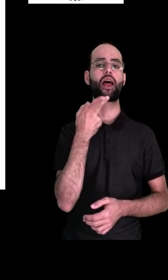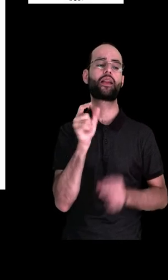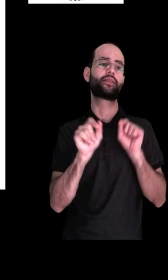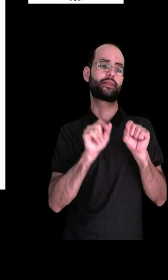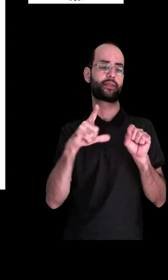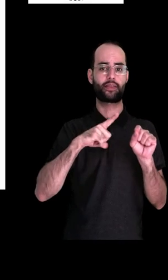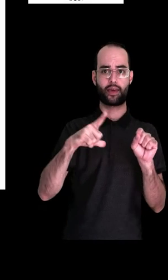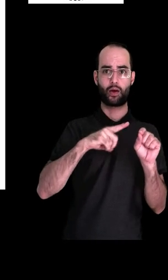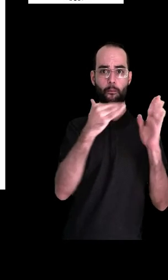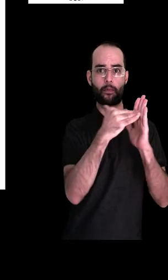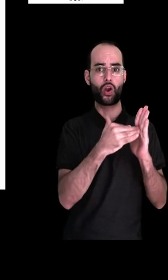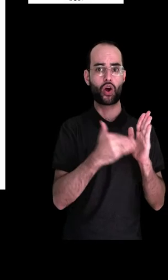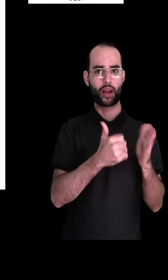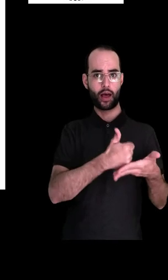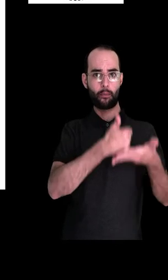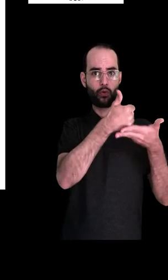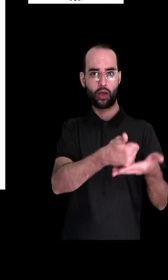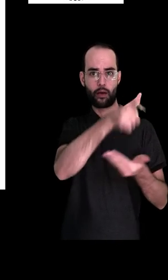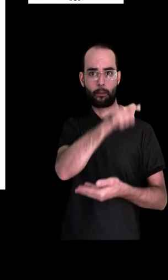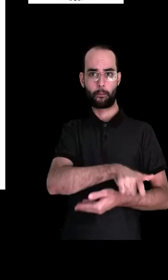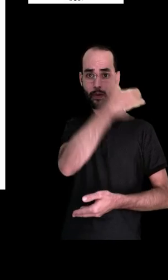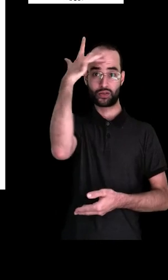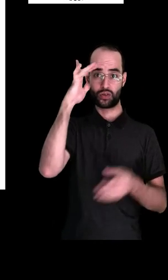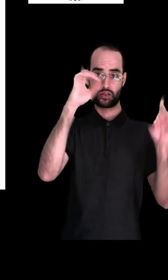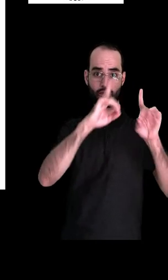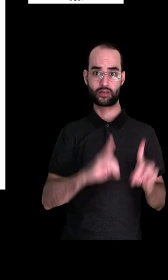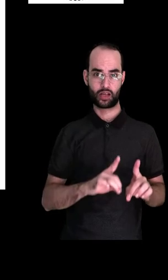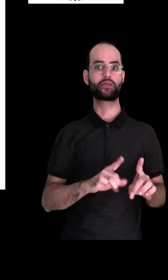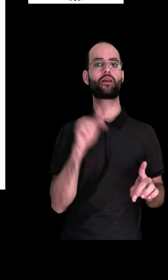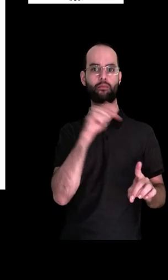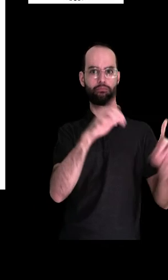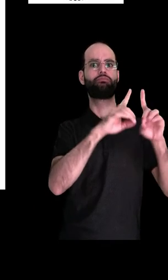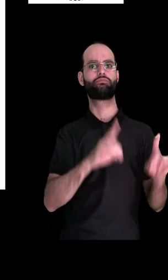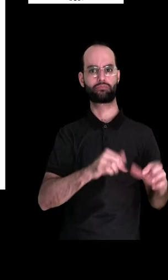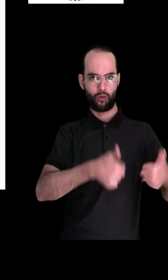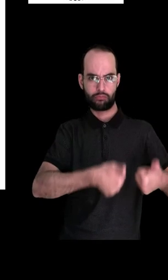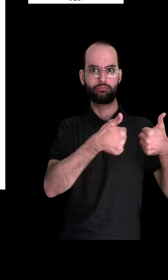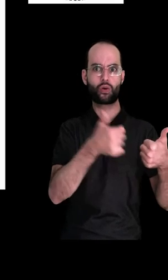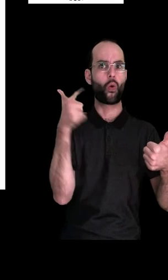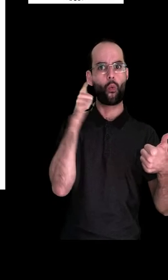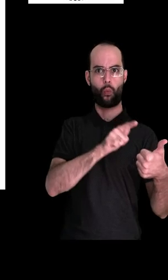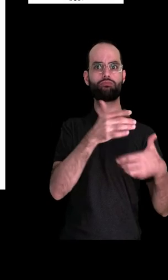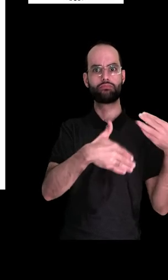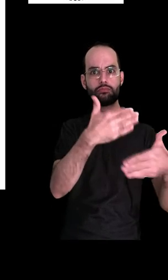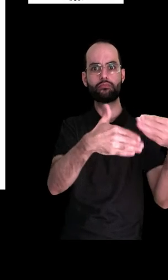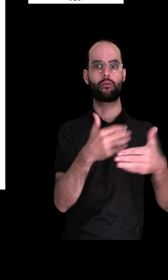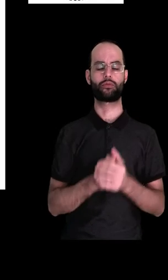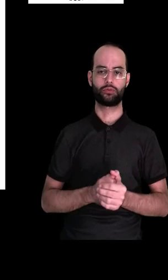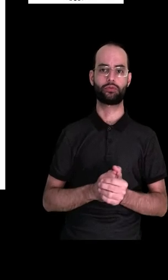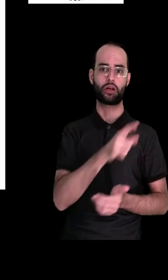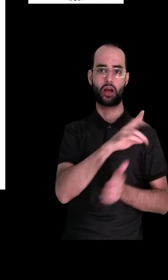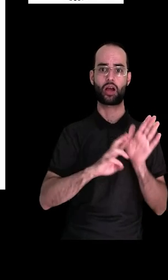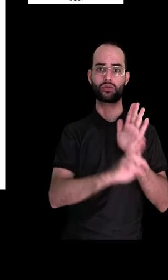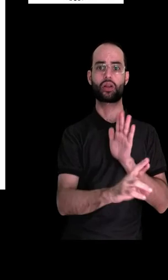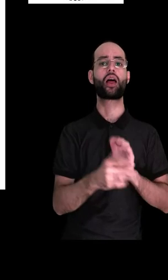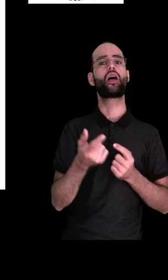to support people with disabilities, they benefit. Two lines below, in red, centered, it says,